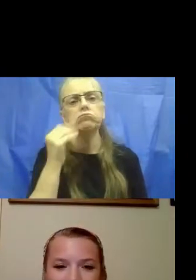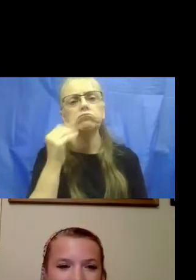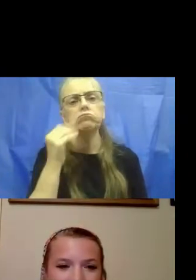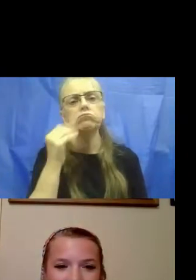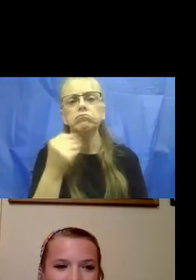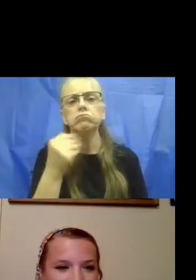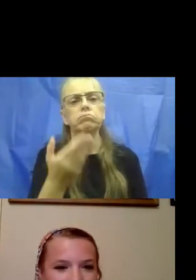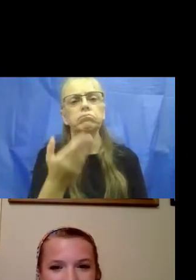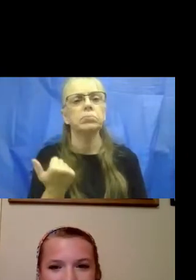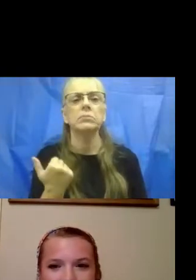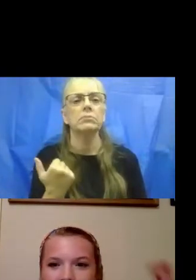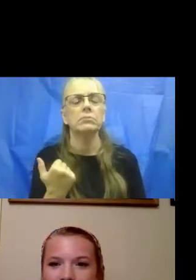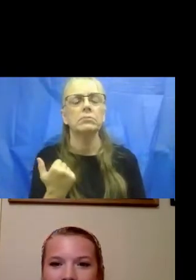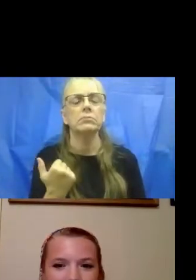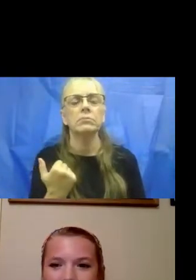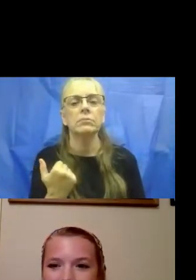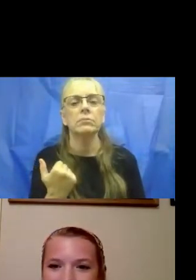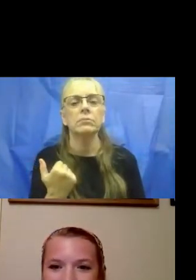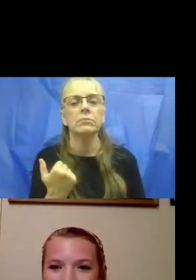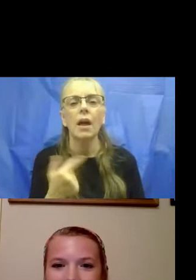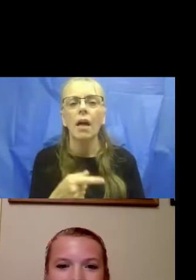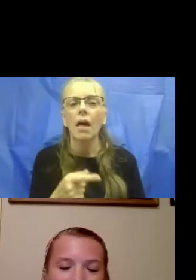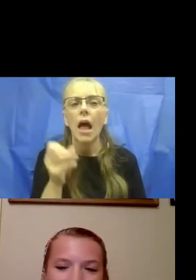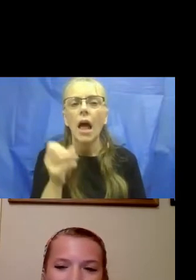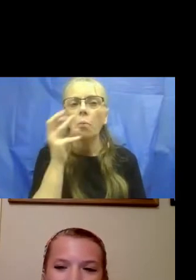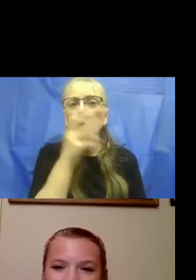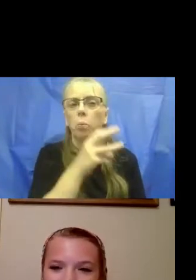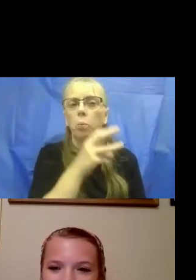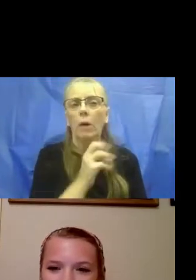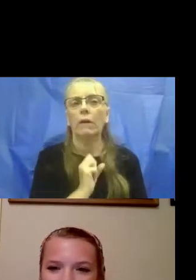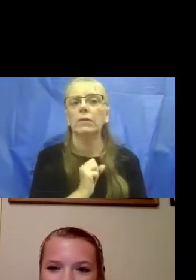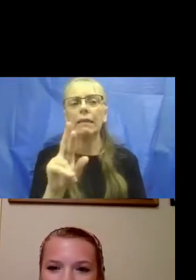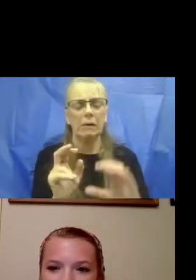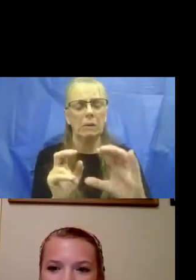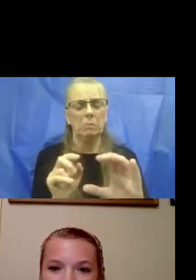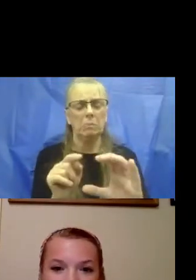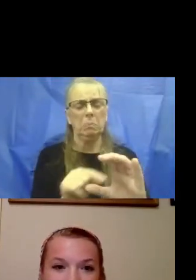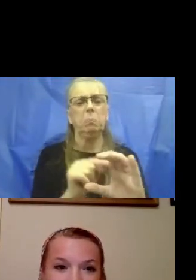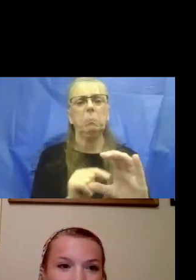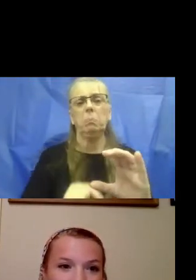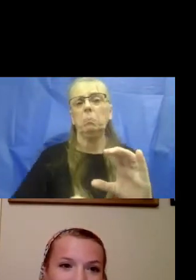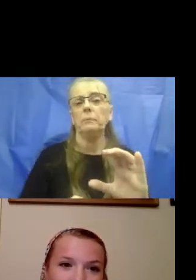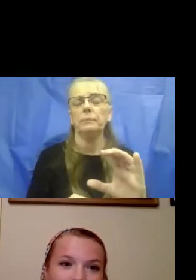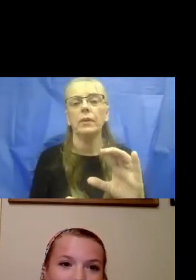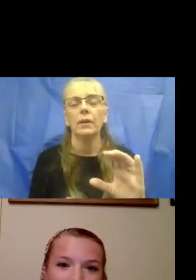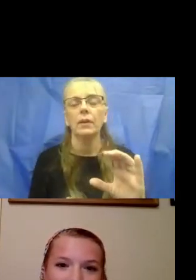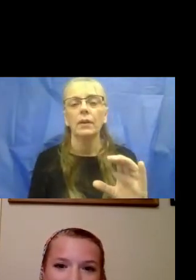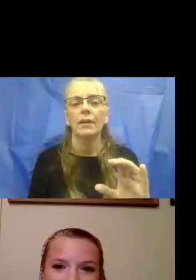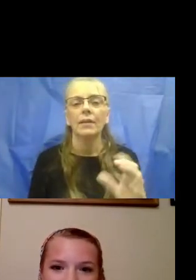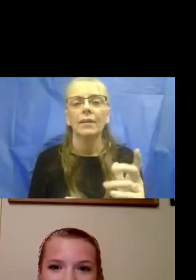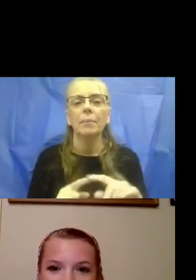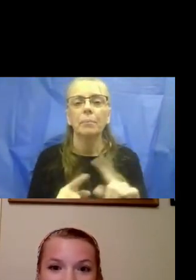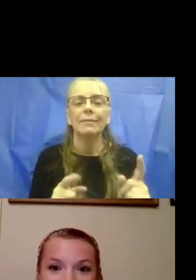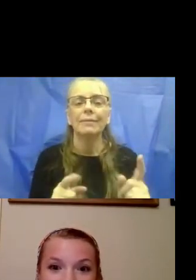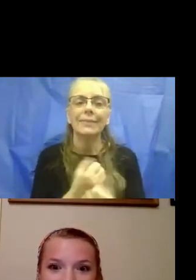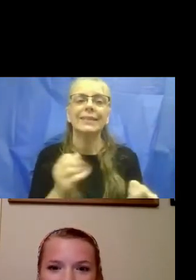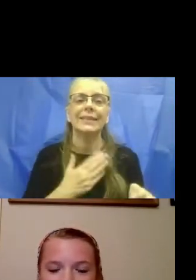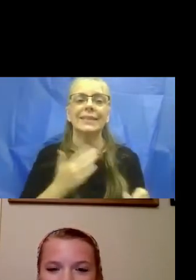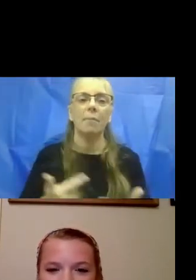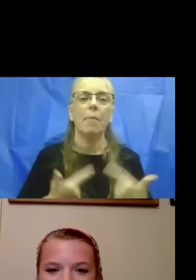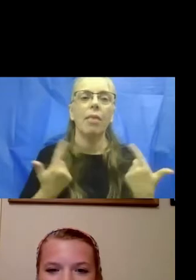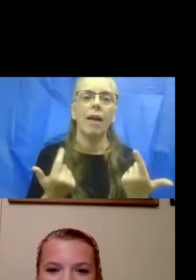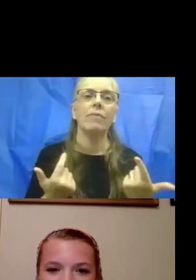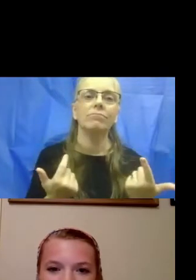weirdest looking thing. It was like clear and it had a case in it. But she really knew what would save my life that day. And it did.